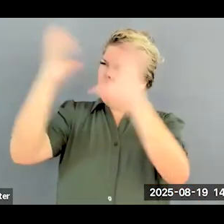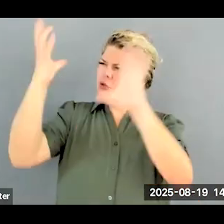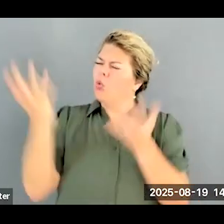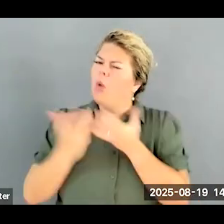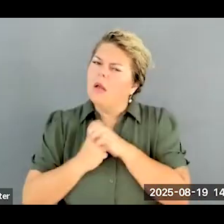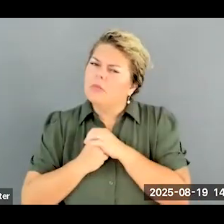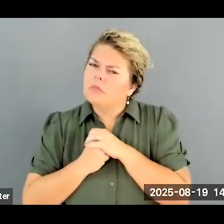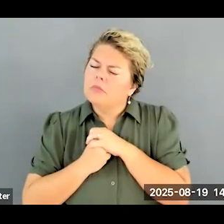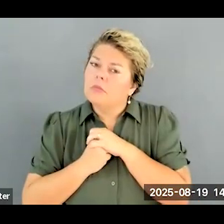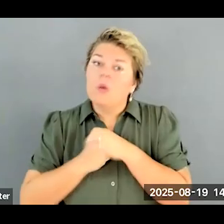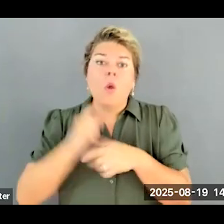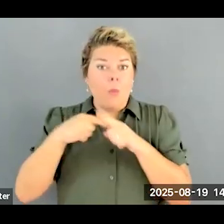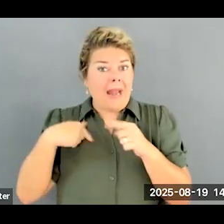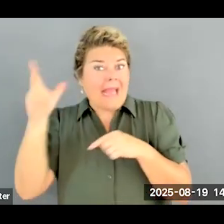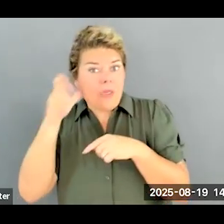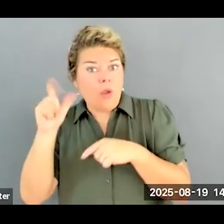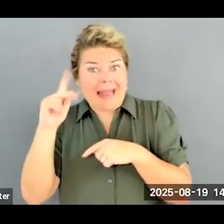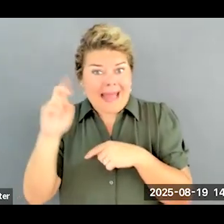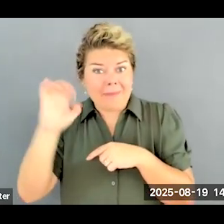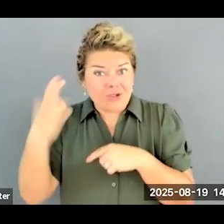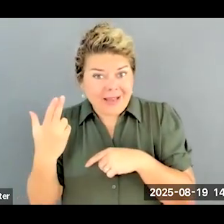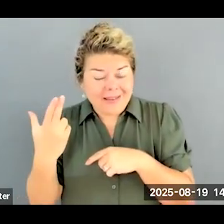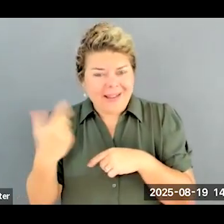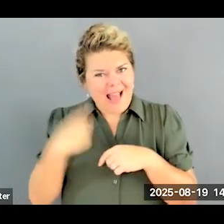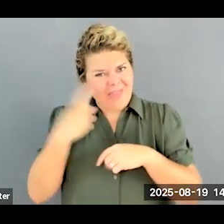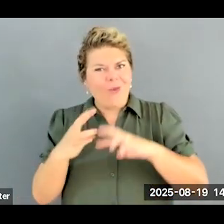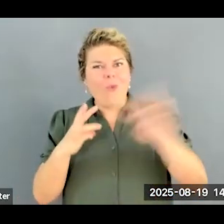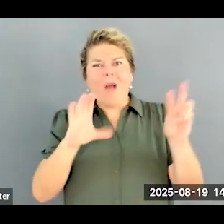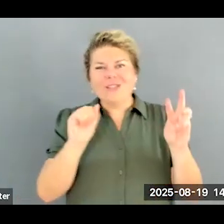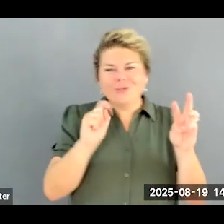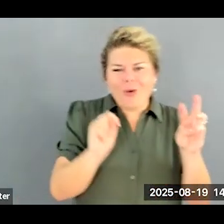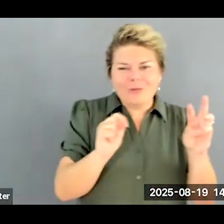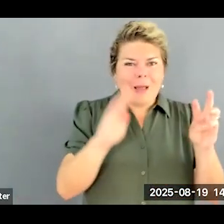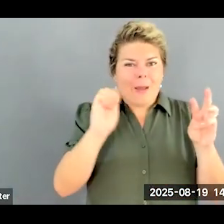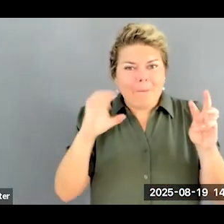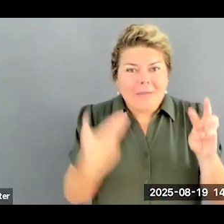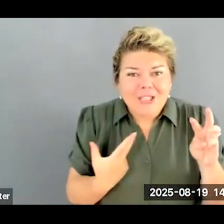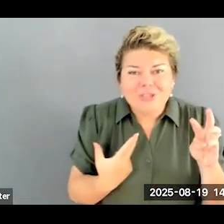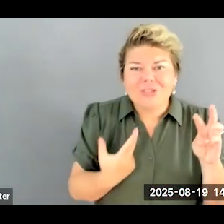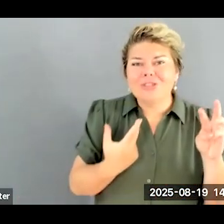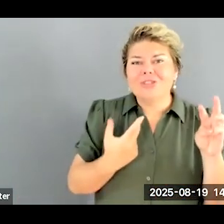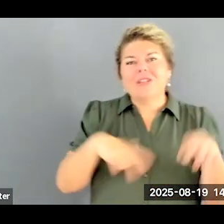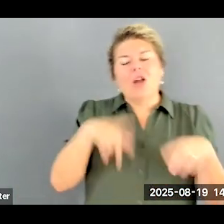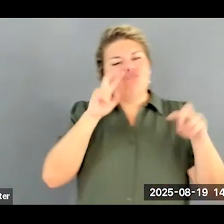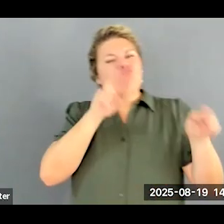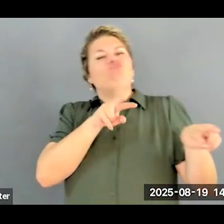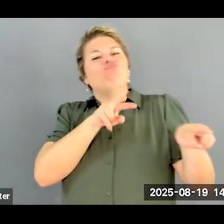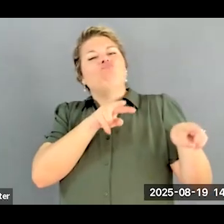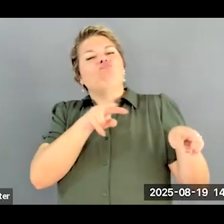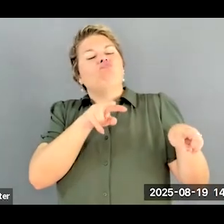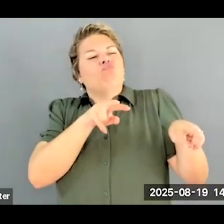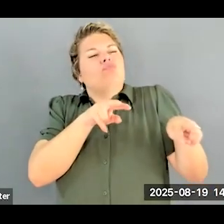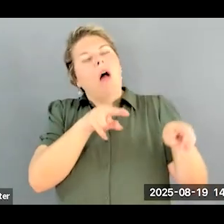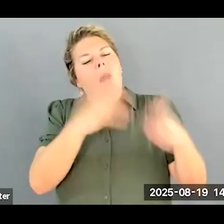picturing. When I hear Lake Michigan, my mind's going to the West Coast. I'm looking at a body of water on a beach, maybe